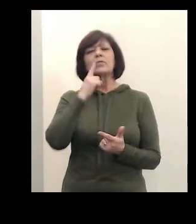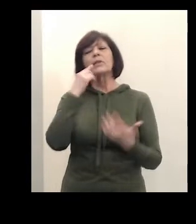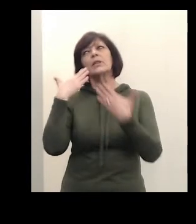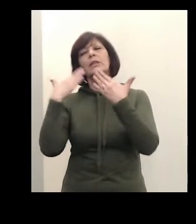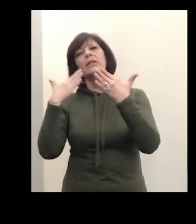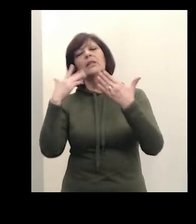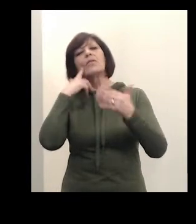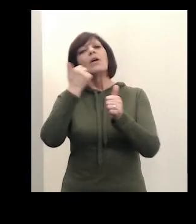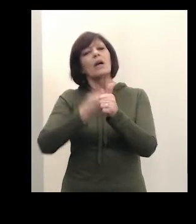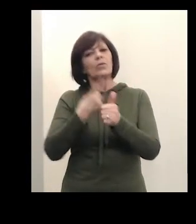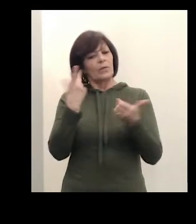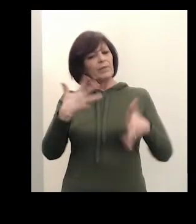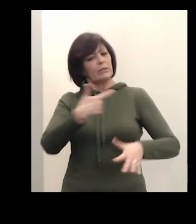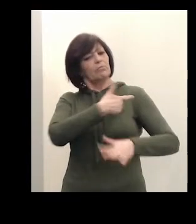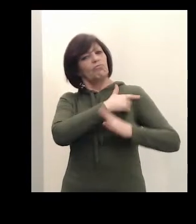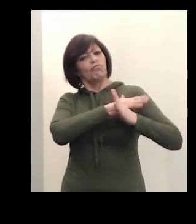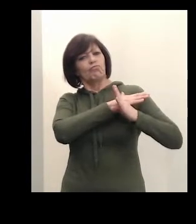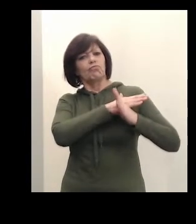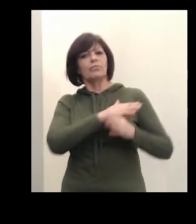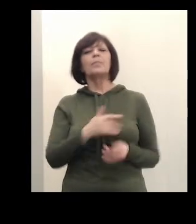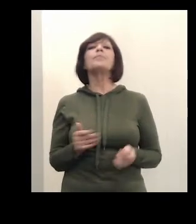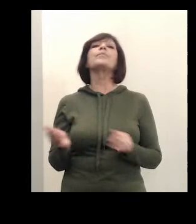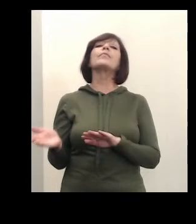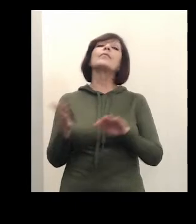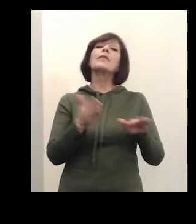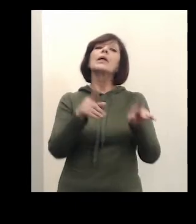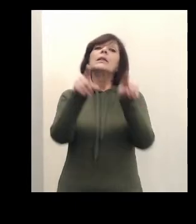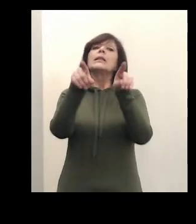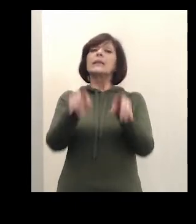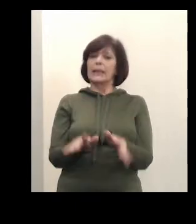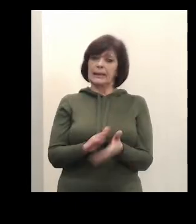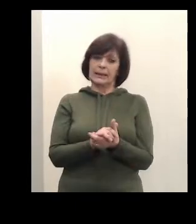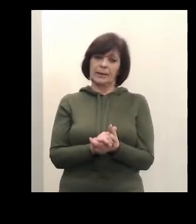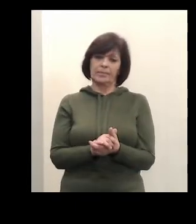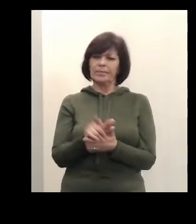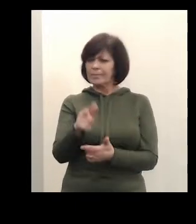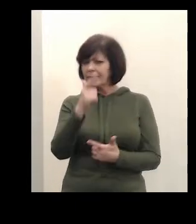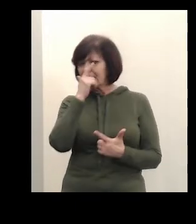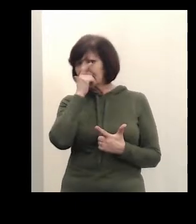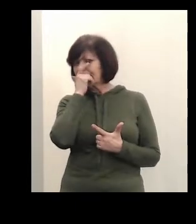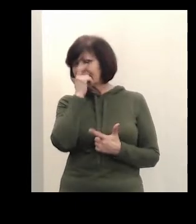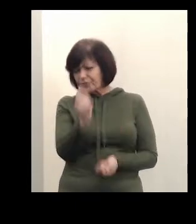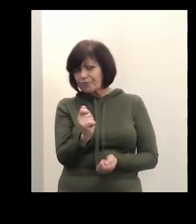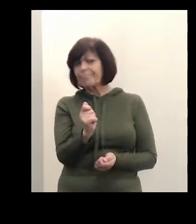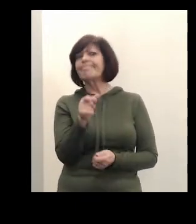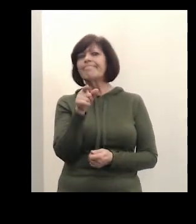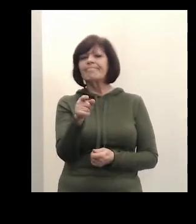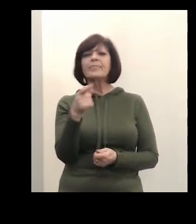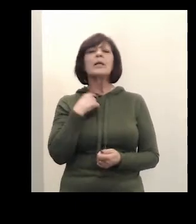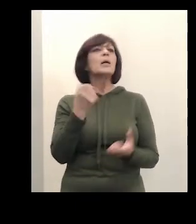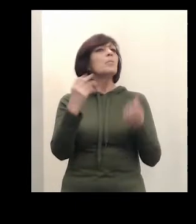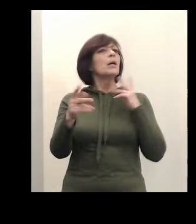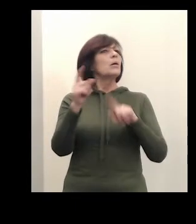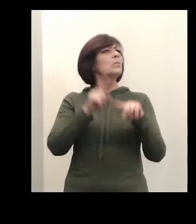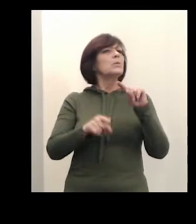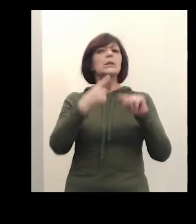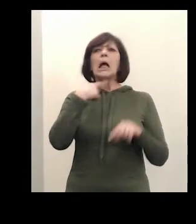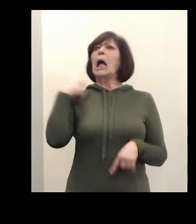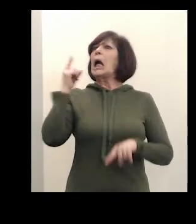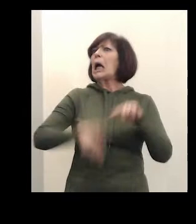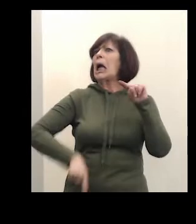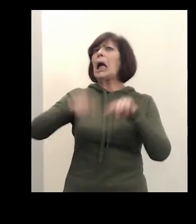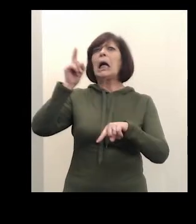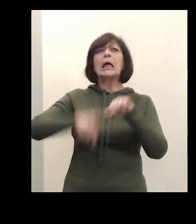did. Testing. This is very interesting because we have a lot of people who are saying they can't get tested. We have